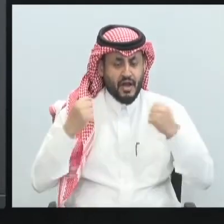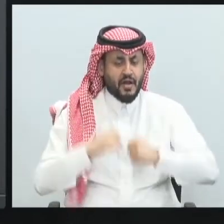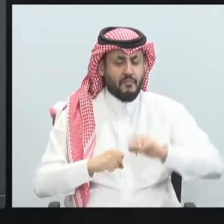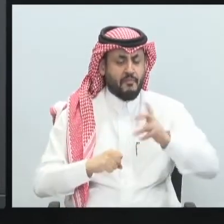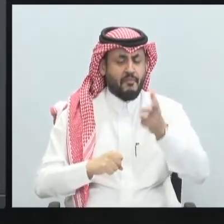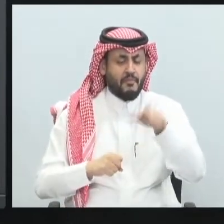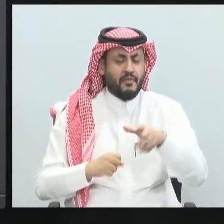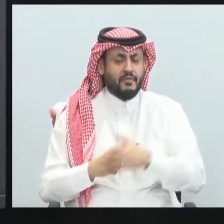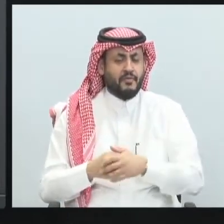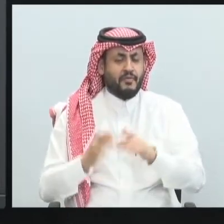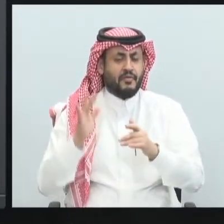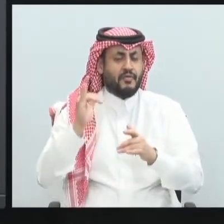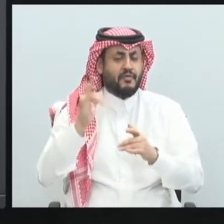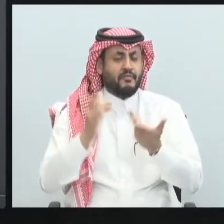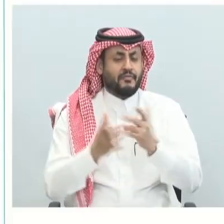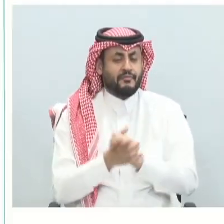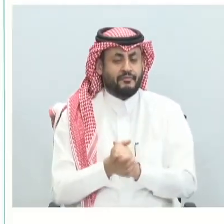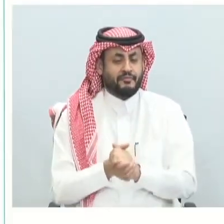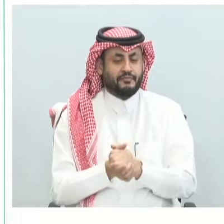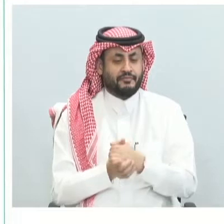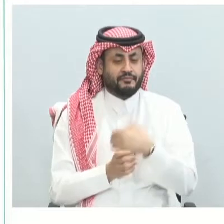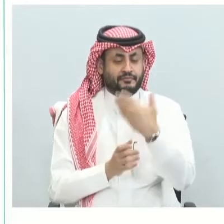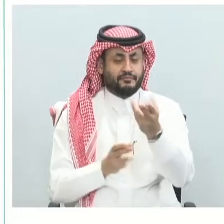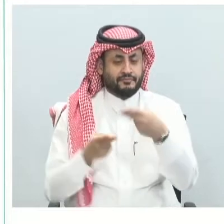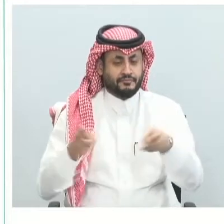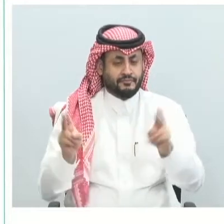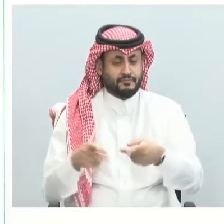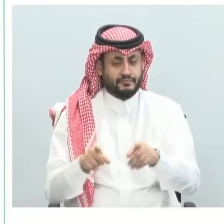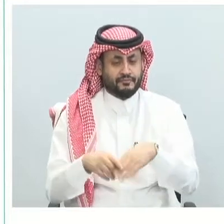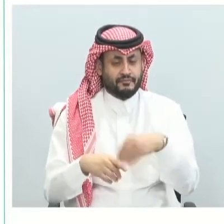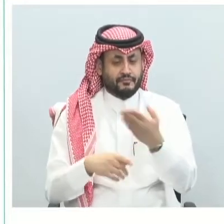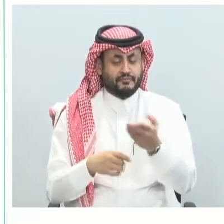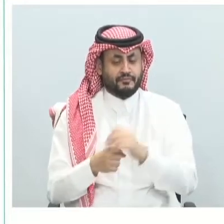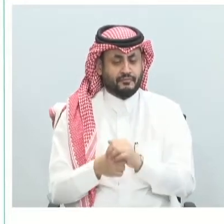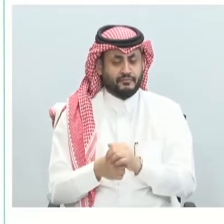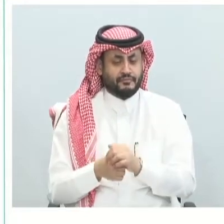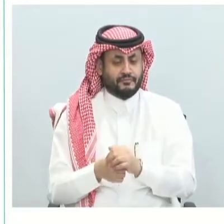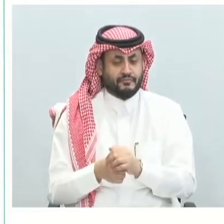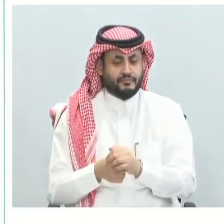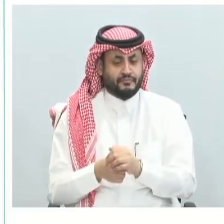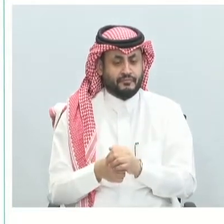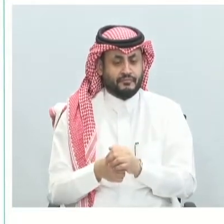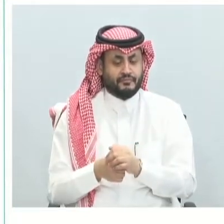who's wearing green? Okay. So this is Chant. Let's chant it again. So